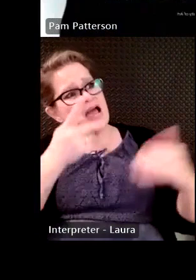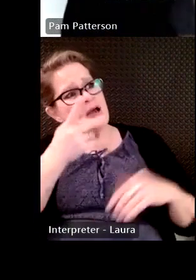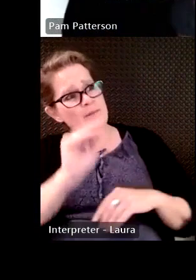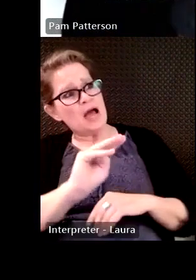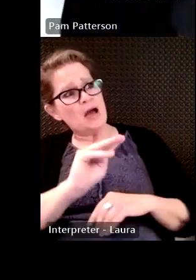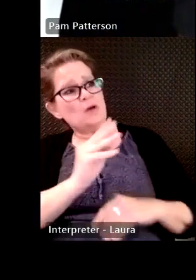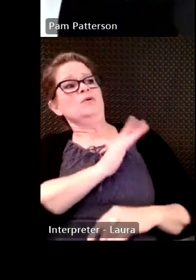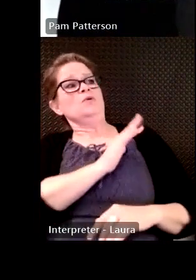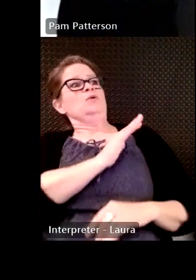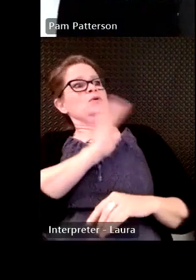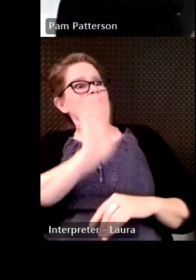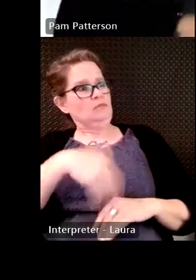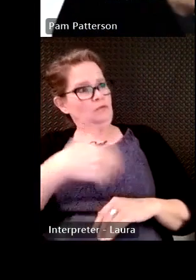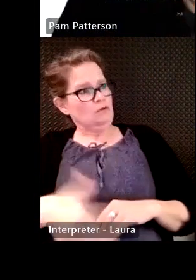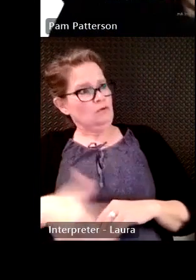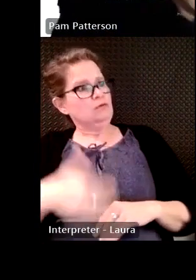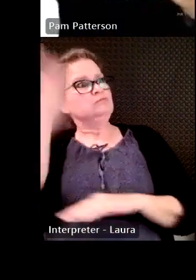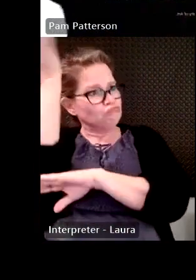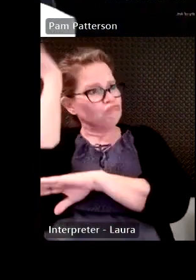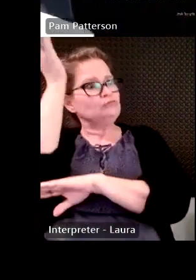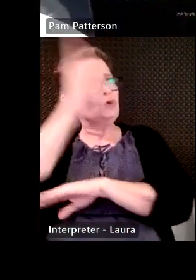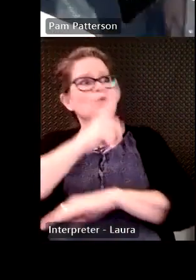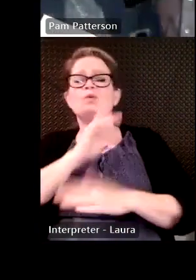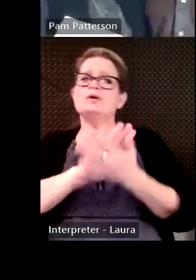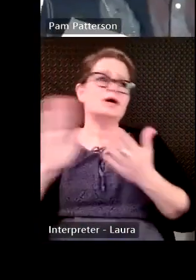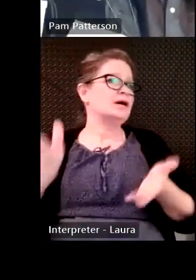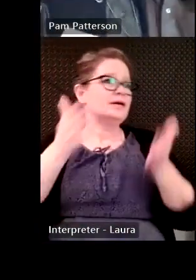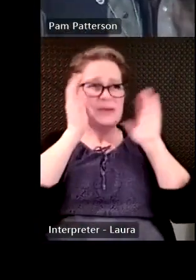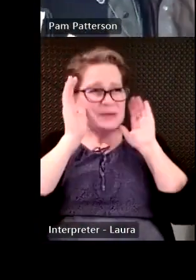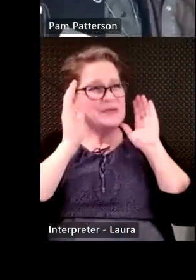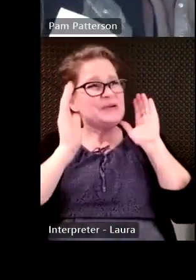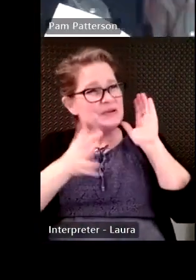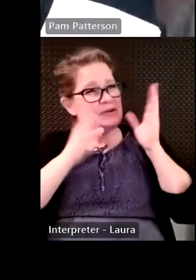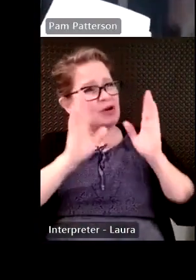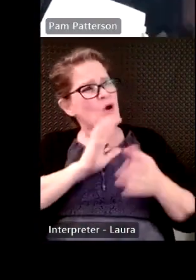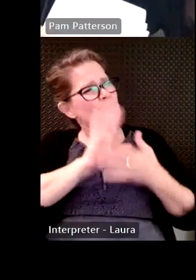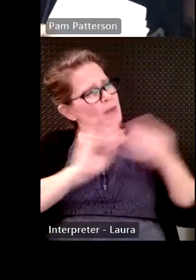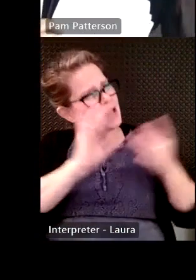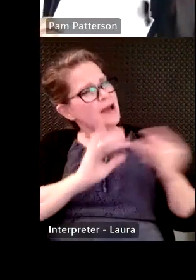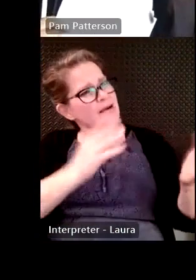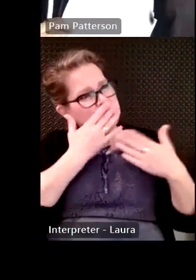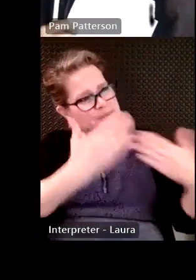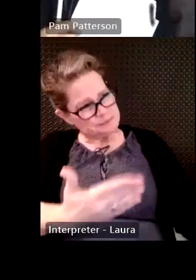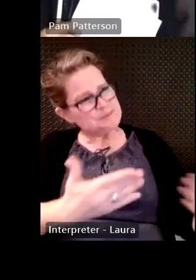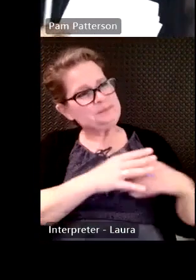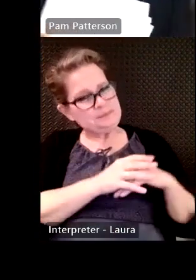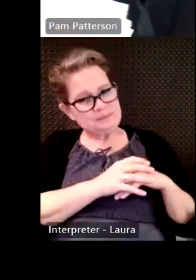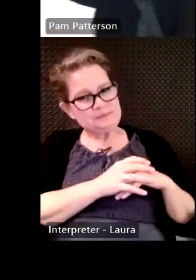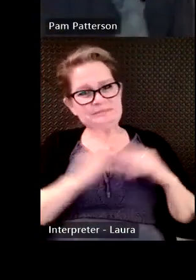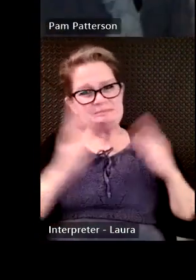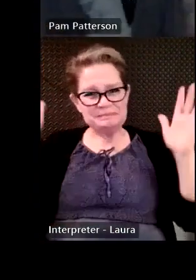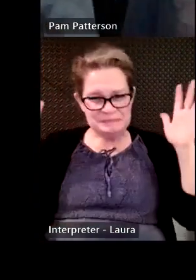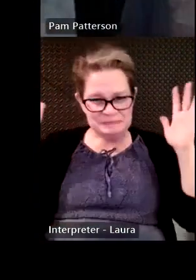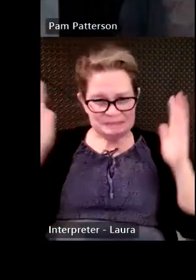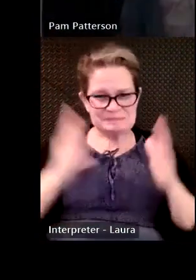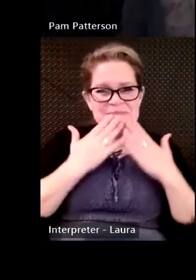And it was so nice to hear you speak. So thank you again, Pam. Oh my God, thanks, Julie. It wasn't too good. Great,